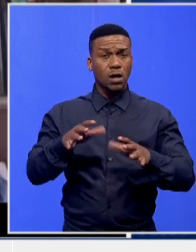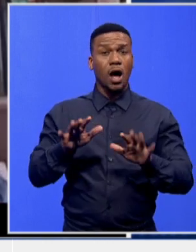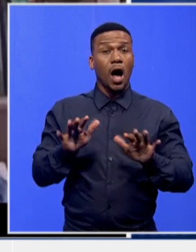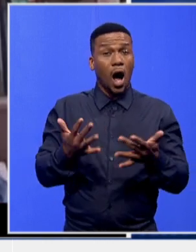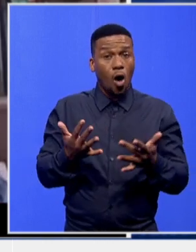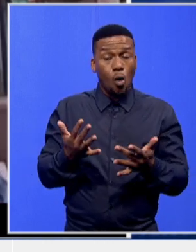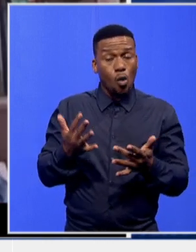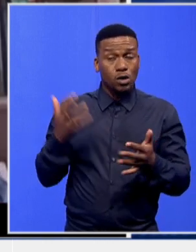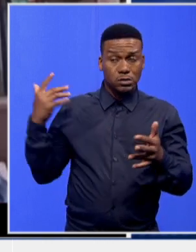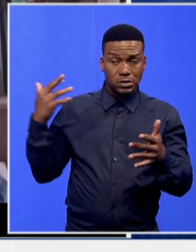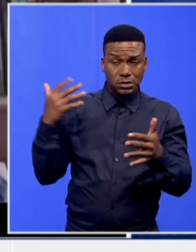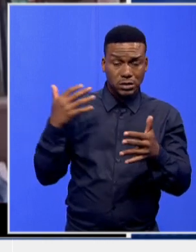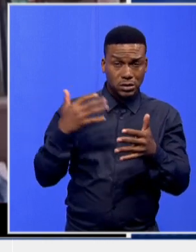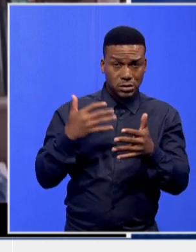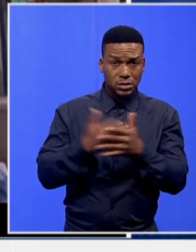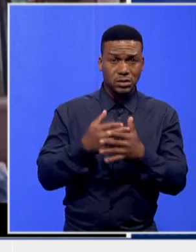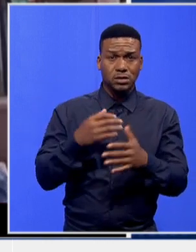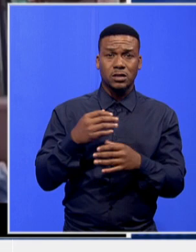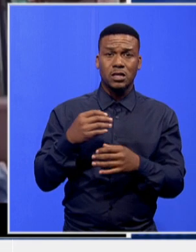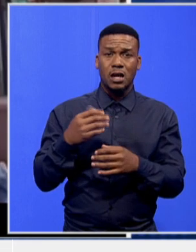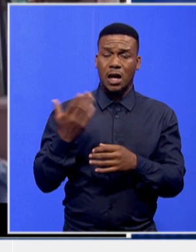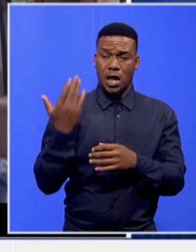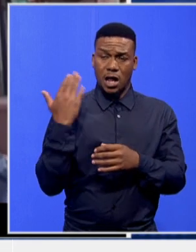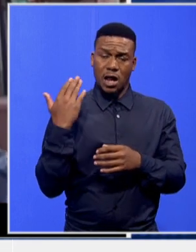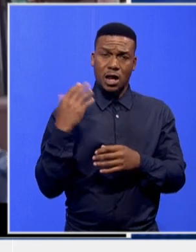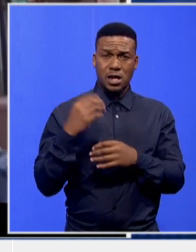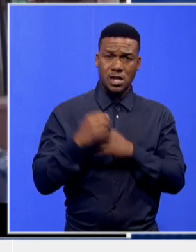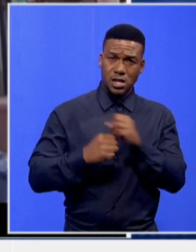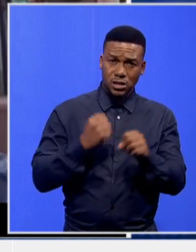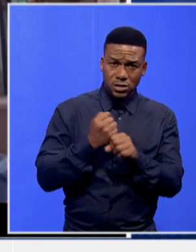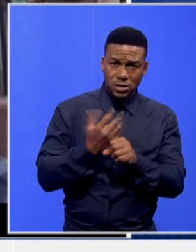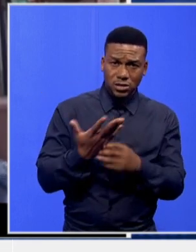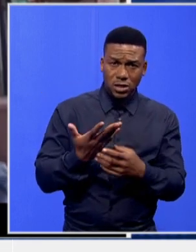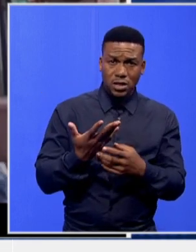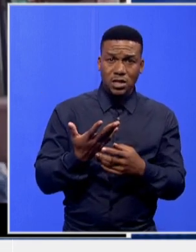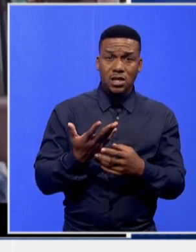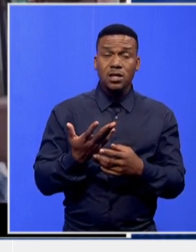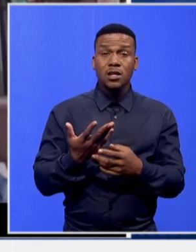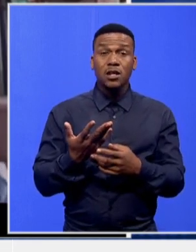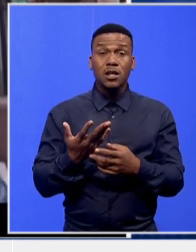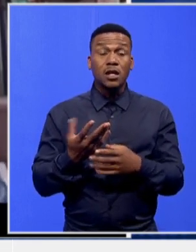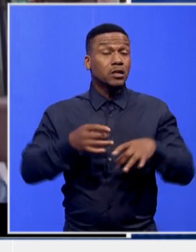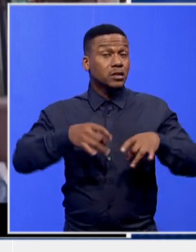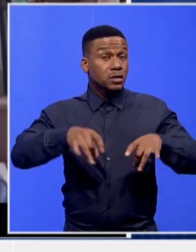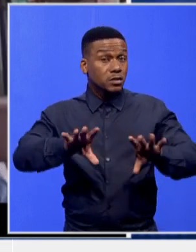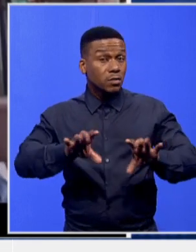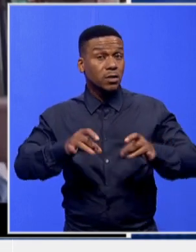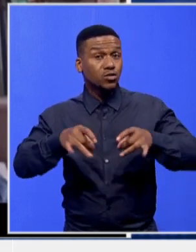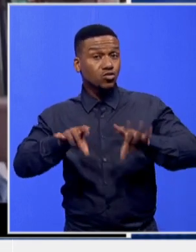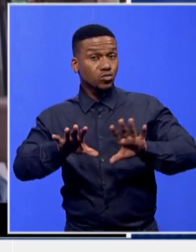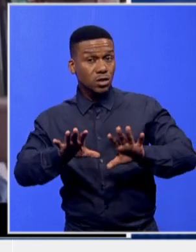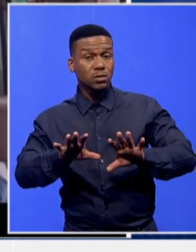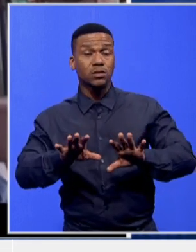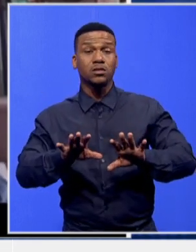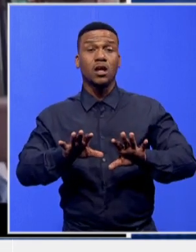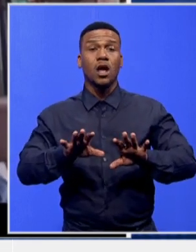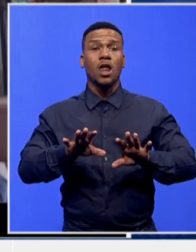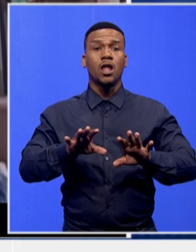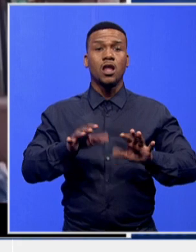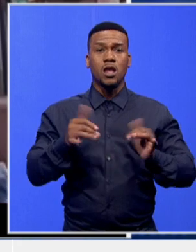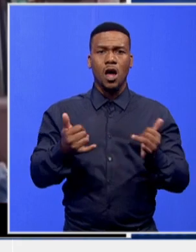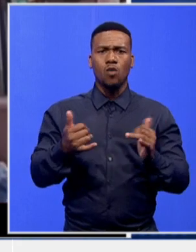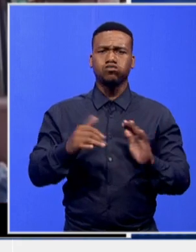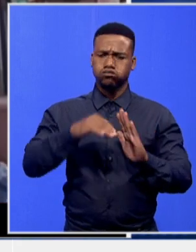our process to clean it up, the irregular expenditure in the specific years has reduced